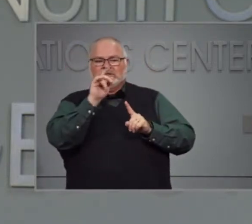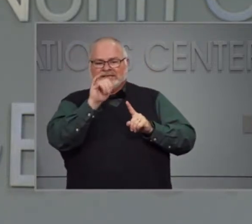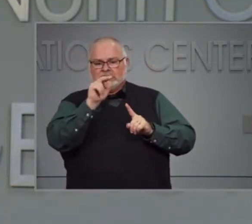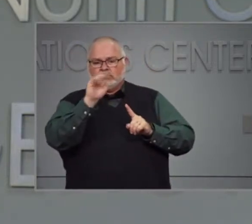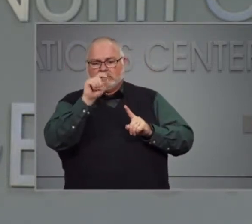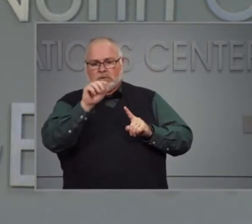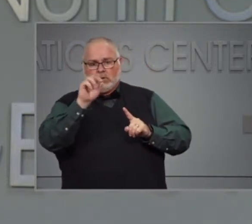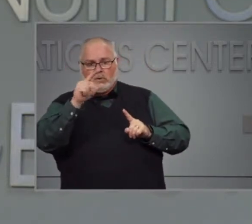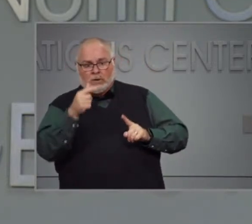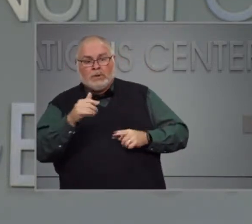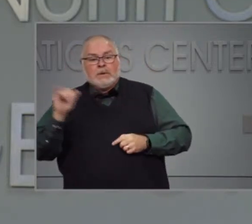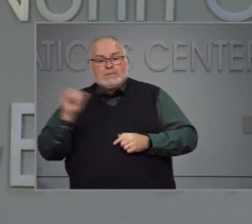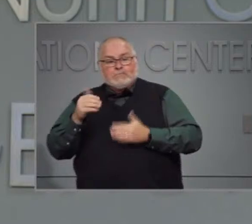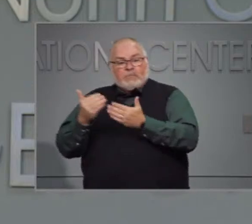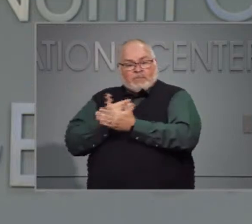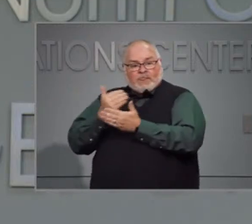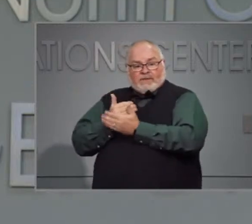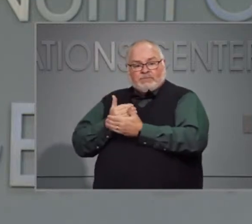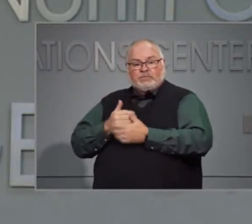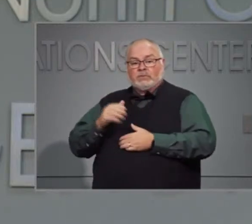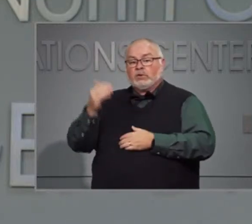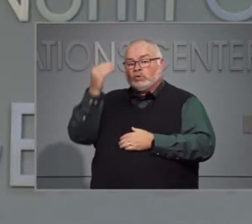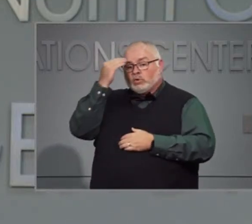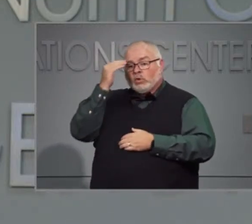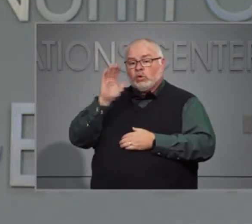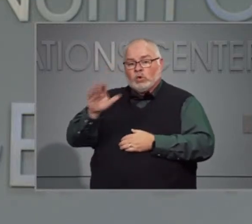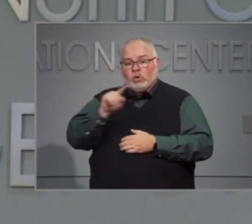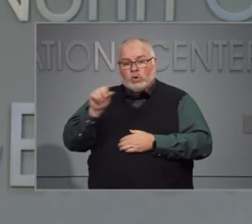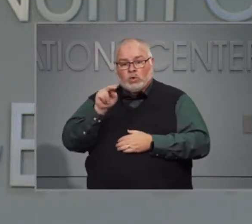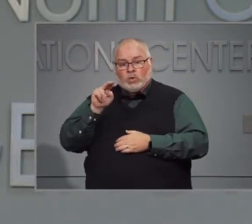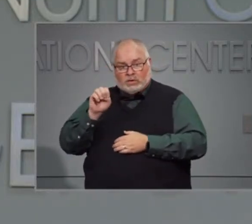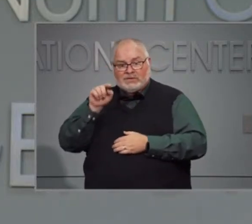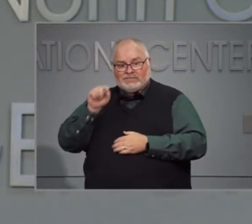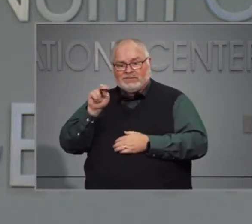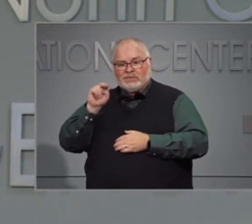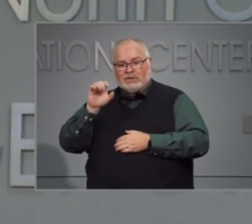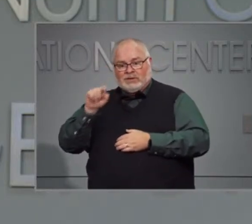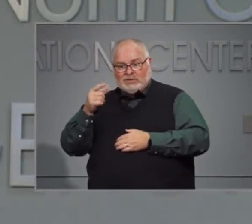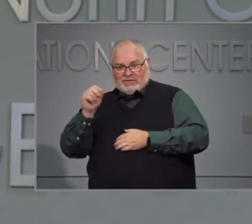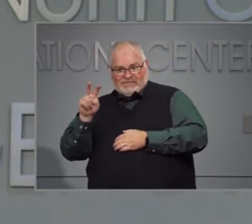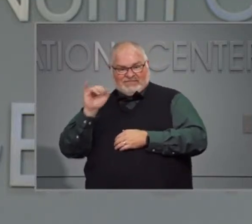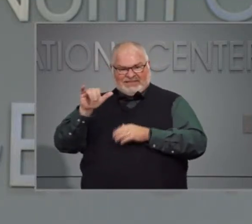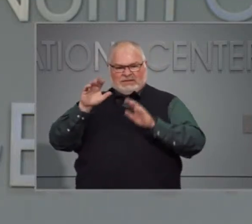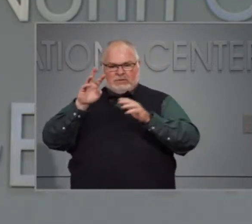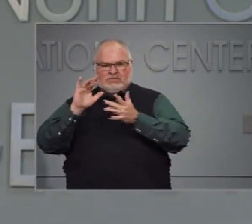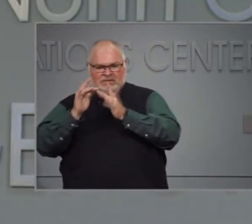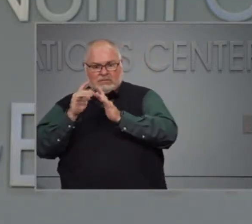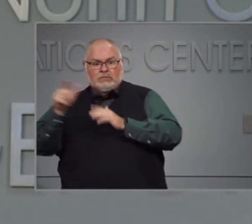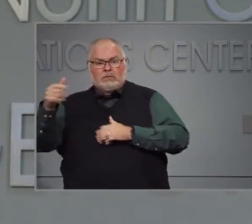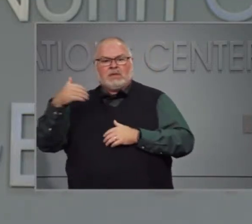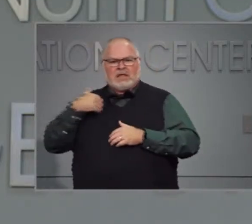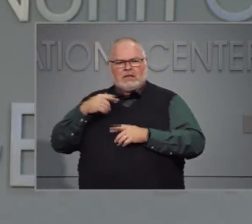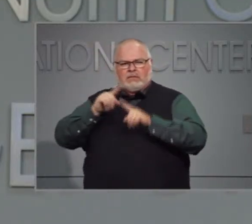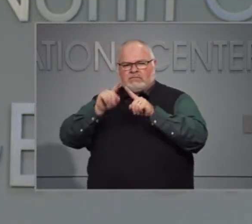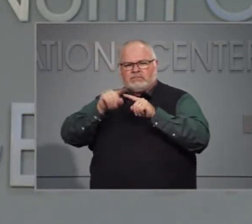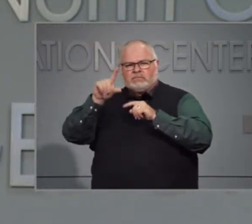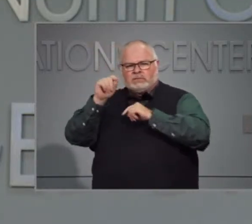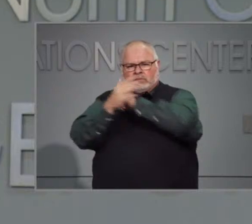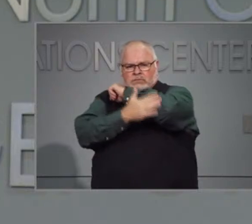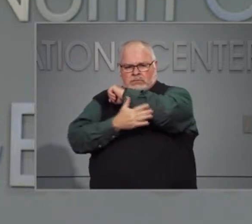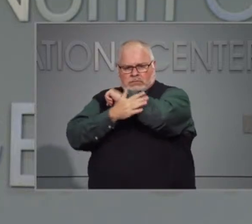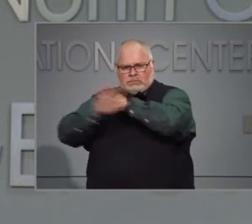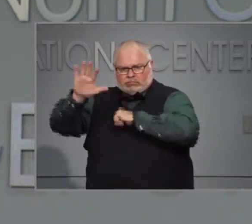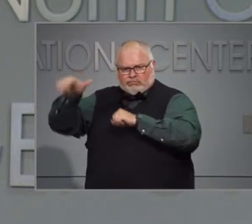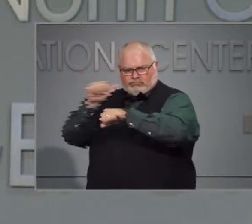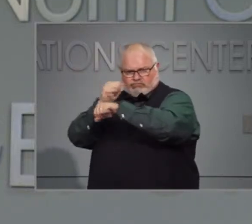Your Zone program is also in effect this year. 20 coastal counties have developed coastal evacuation zones based on